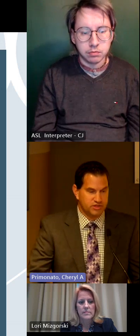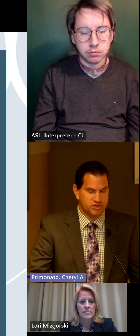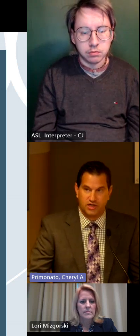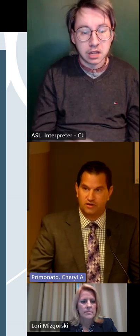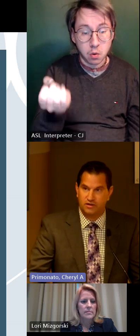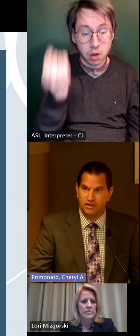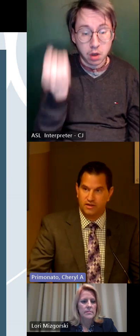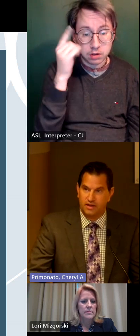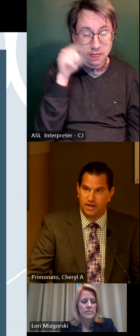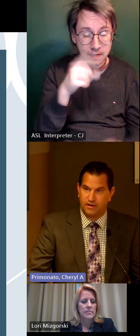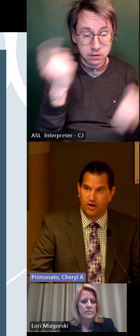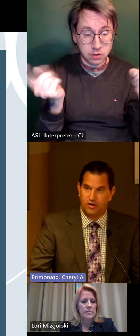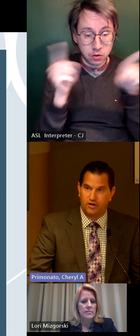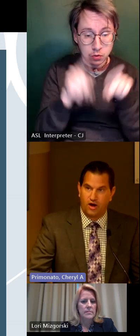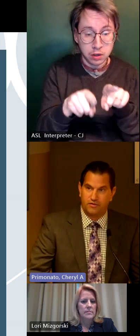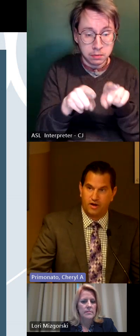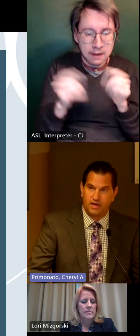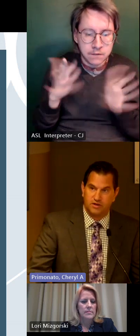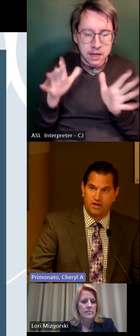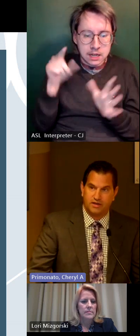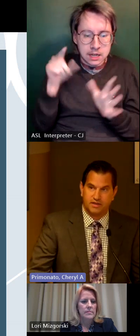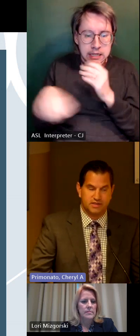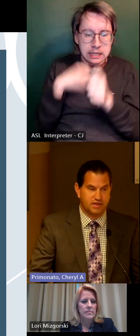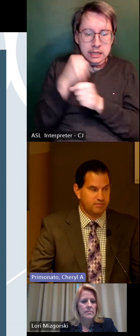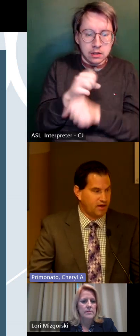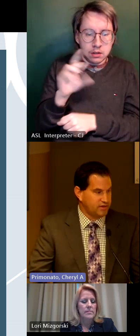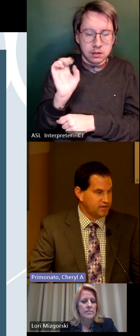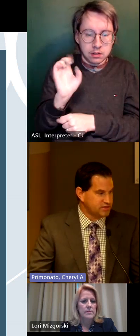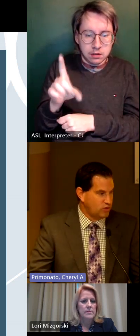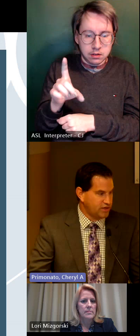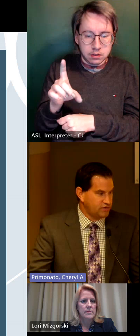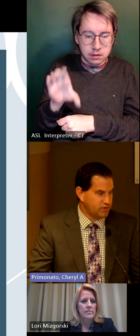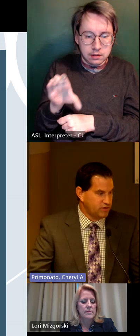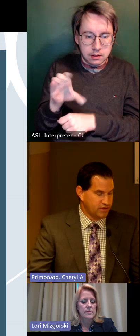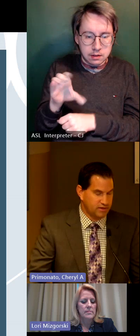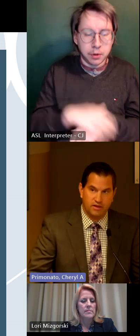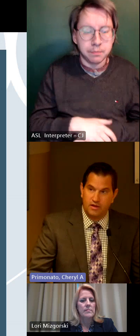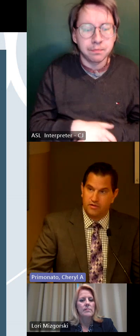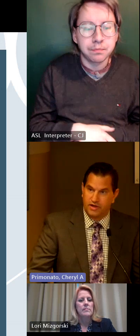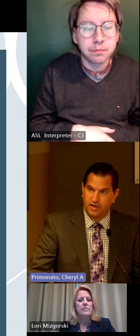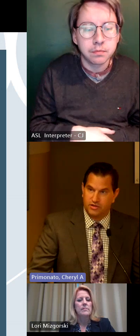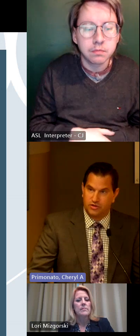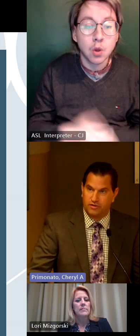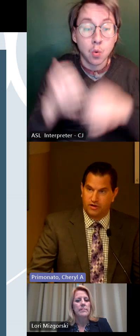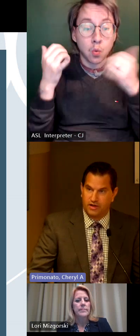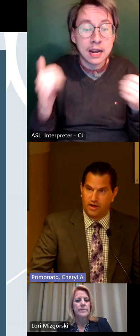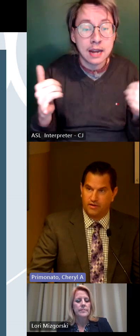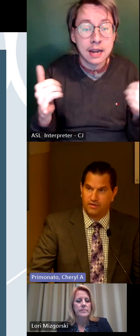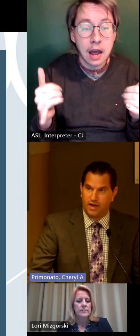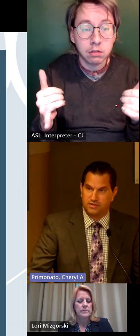December of this year, and the current authorized not to exceed amount is